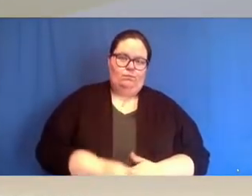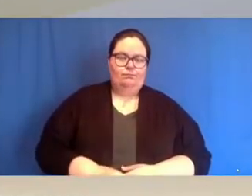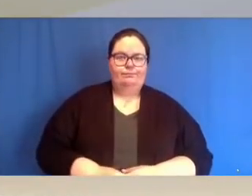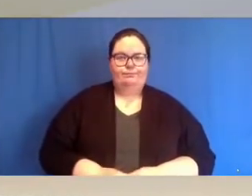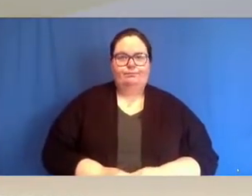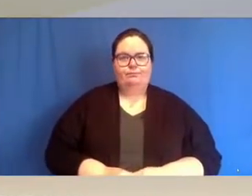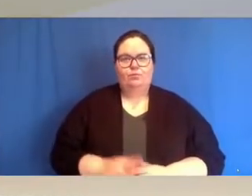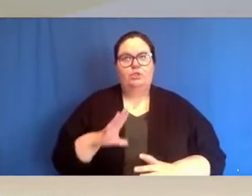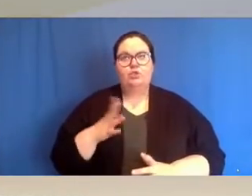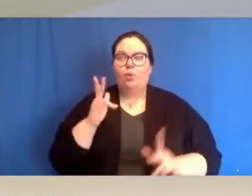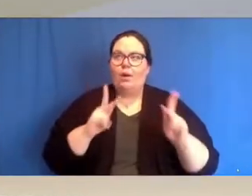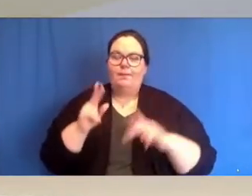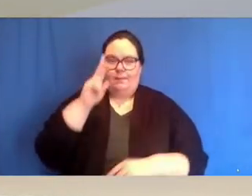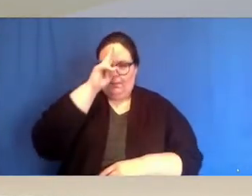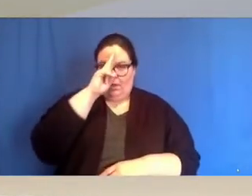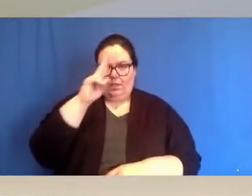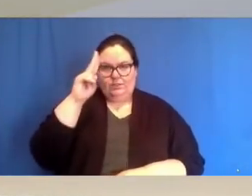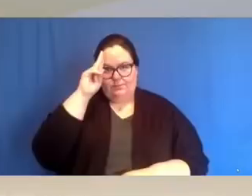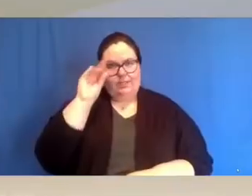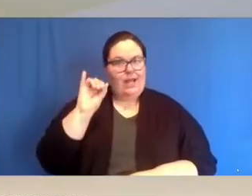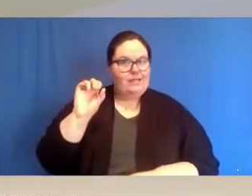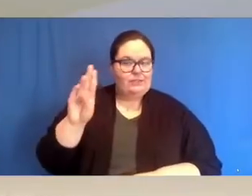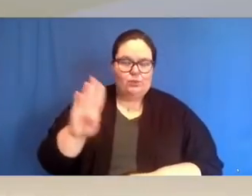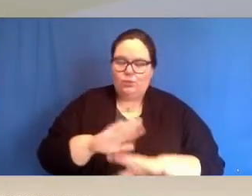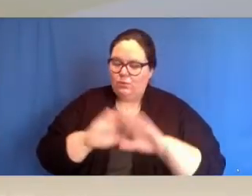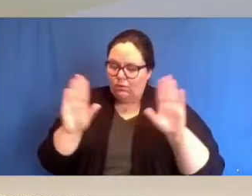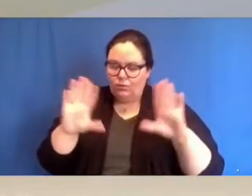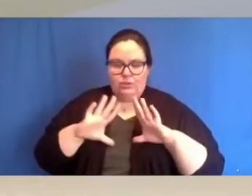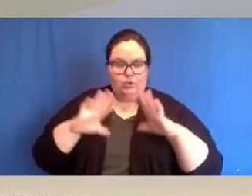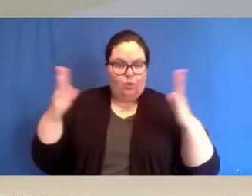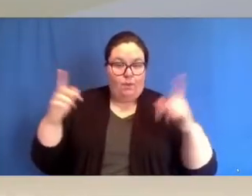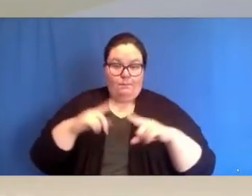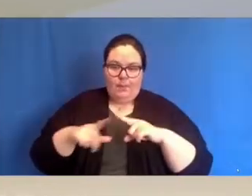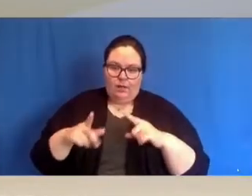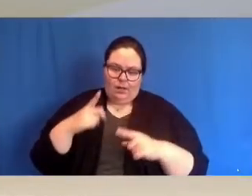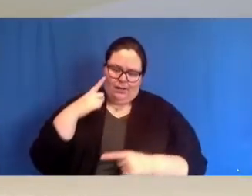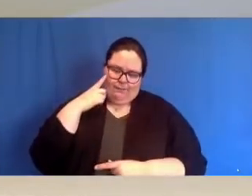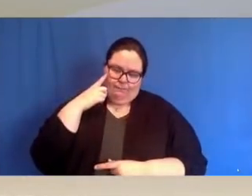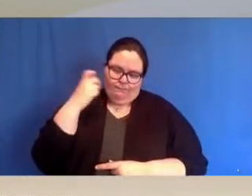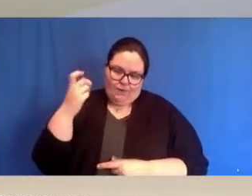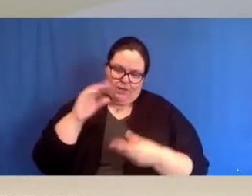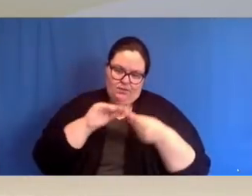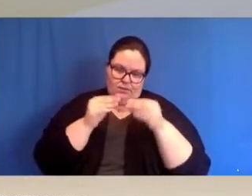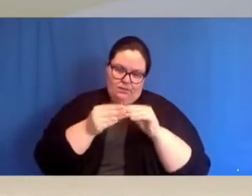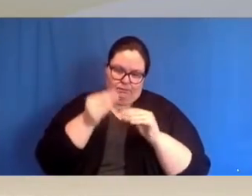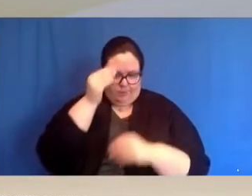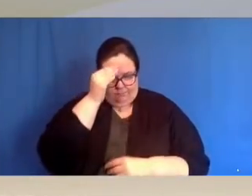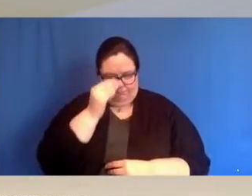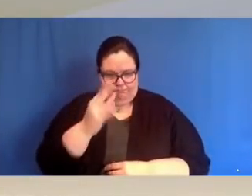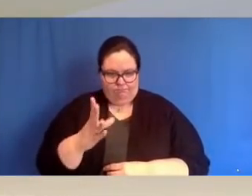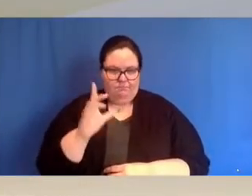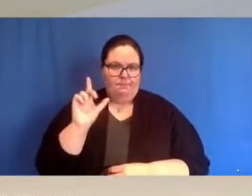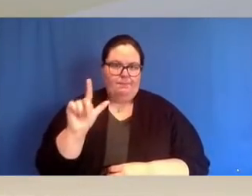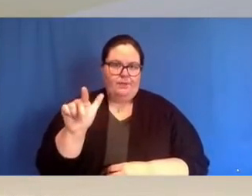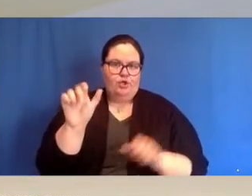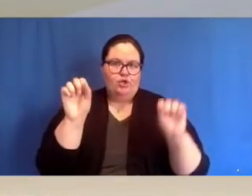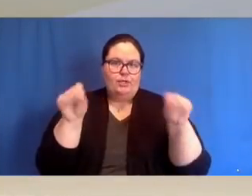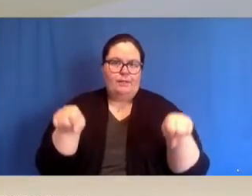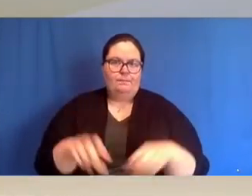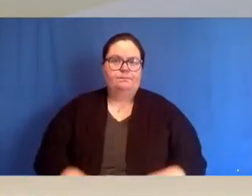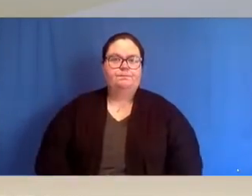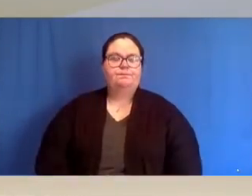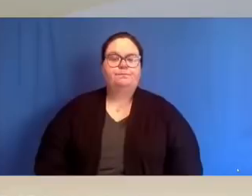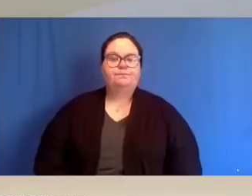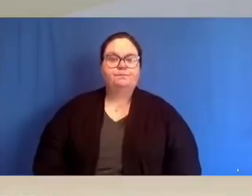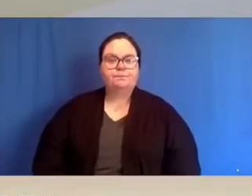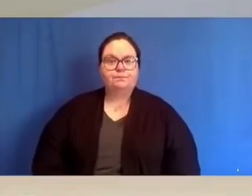up in hospital or in the ICU. But we can certainly provide you those other numbers later